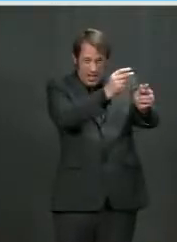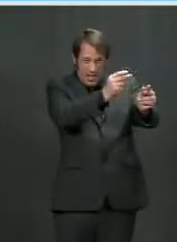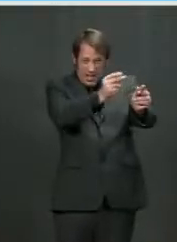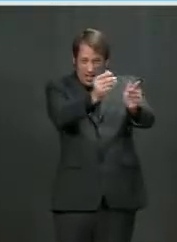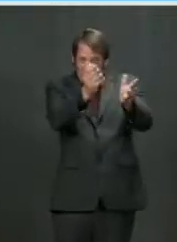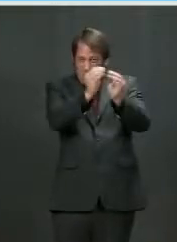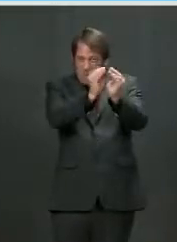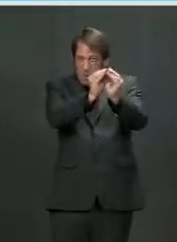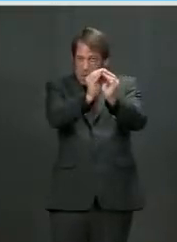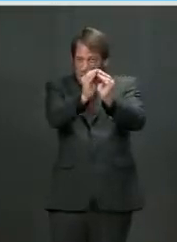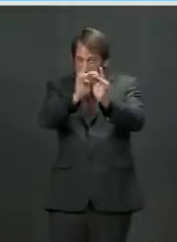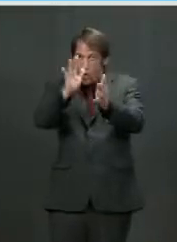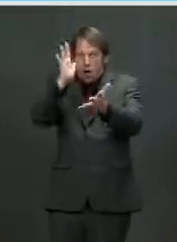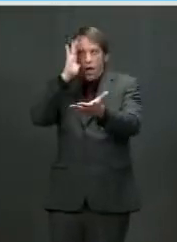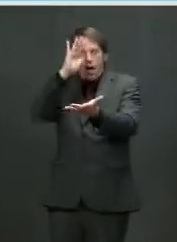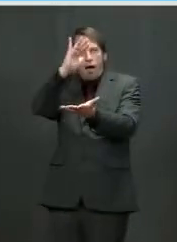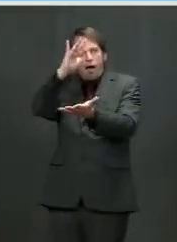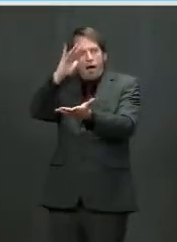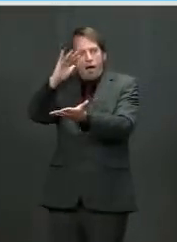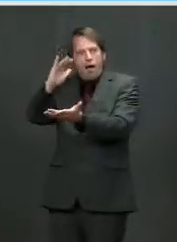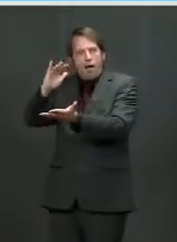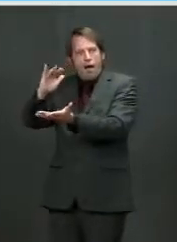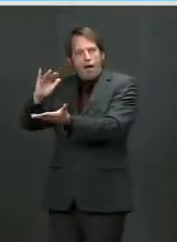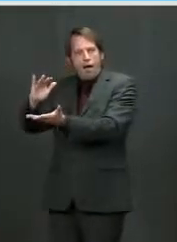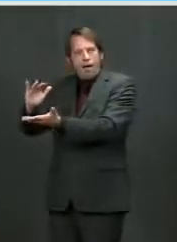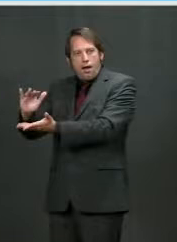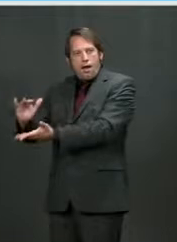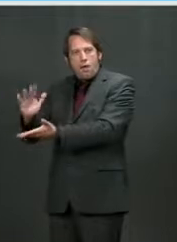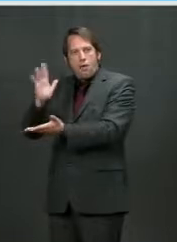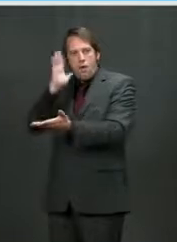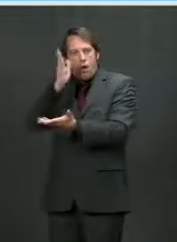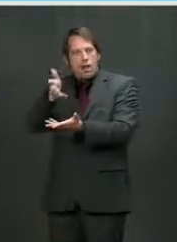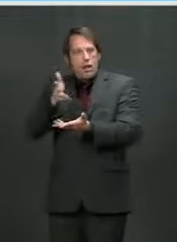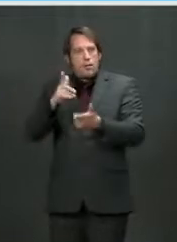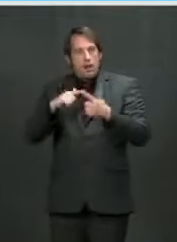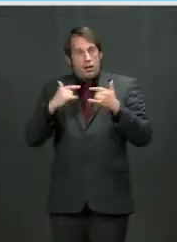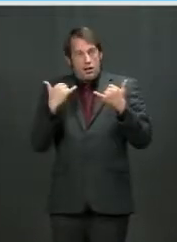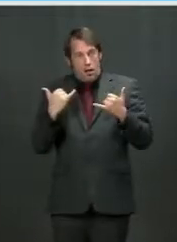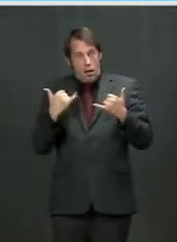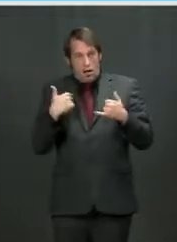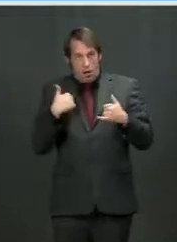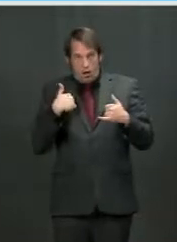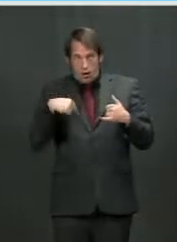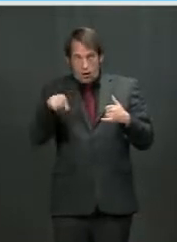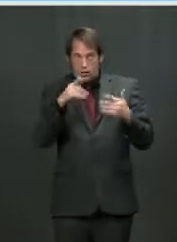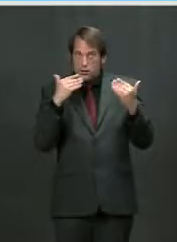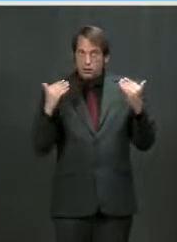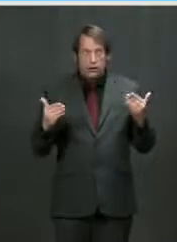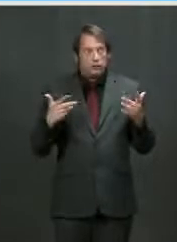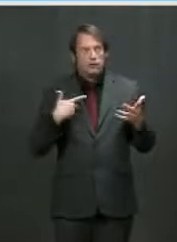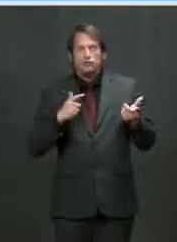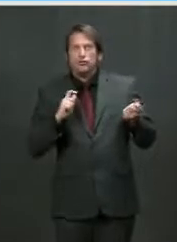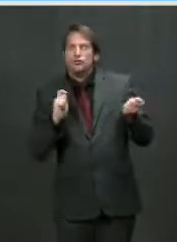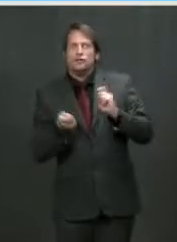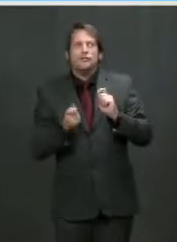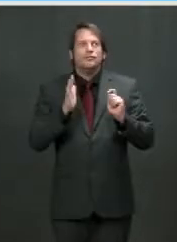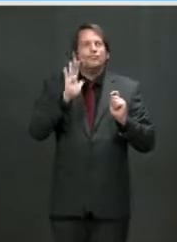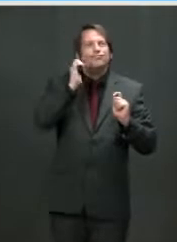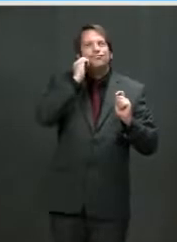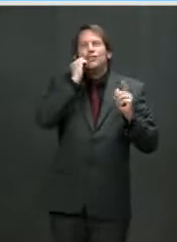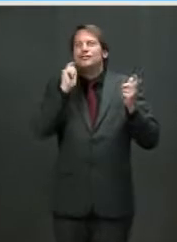not recommend doing anything different until we get well below the level where we are right now. Great, thank you. Next